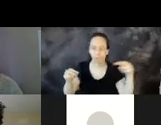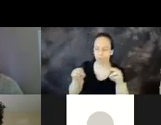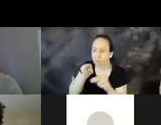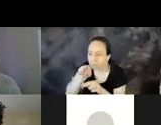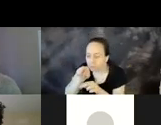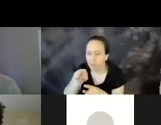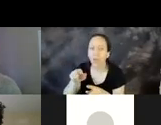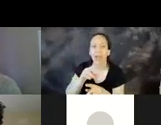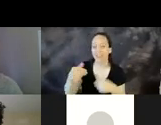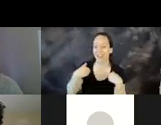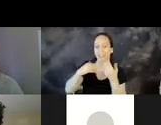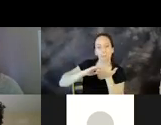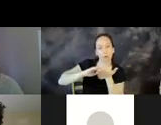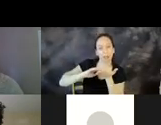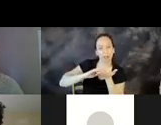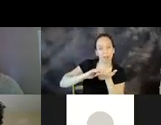the screen.